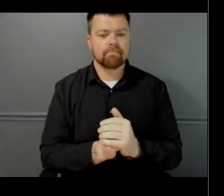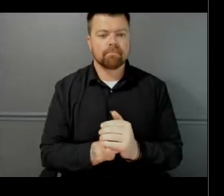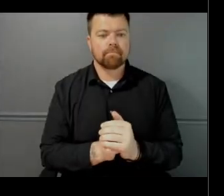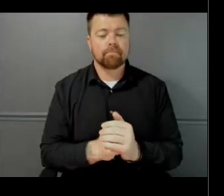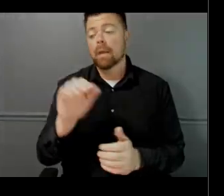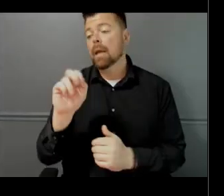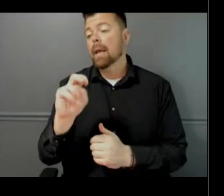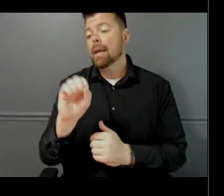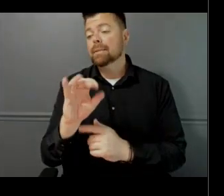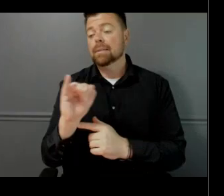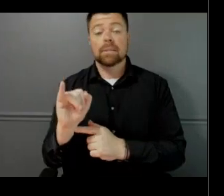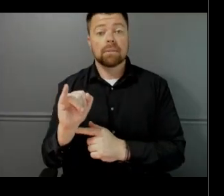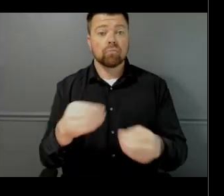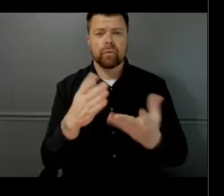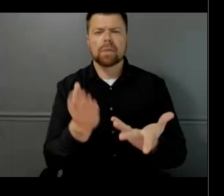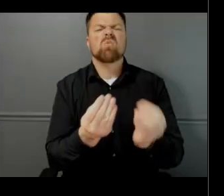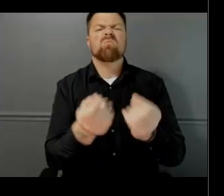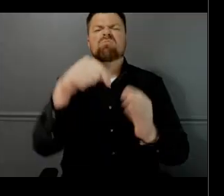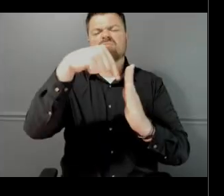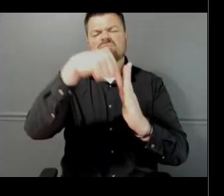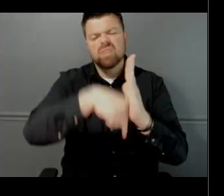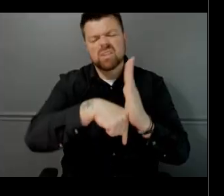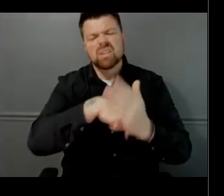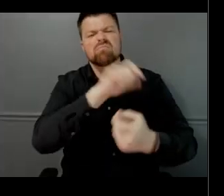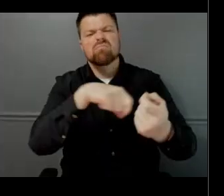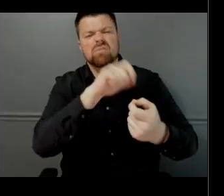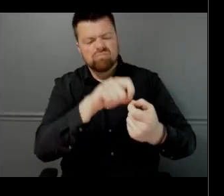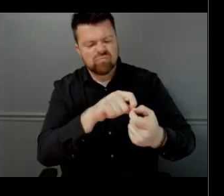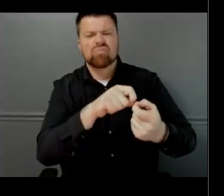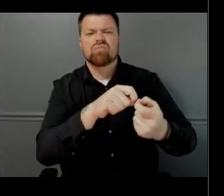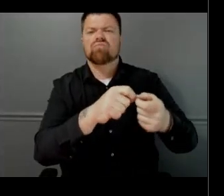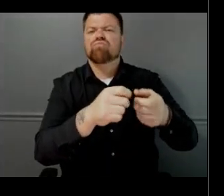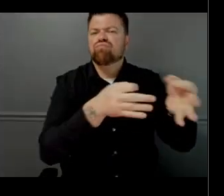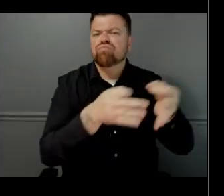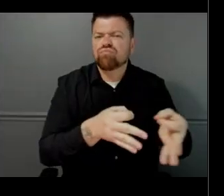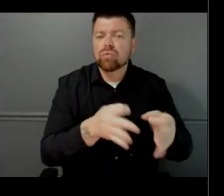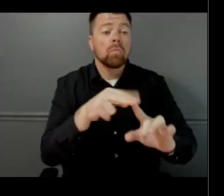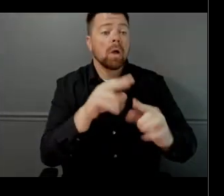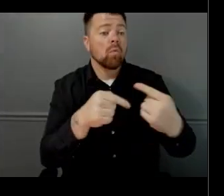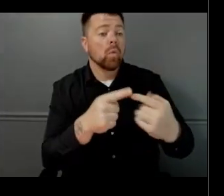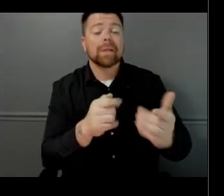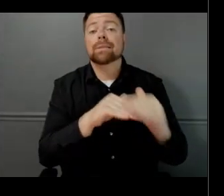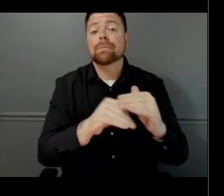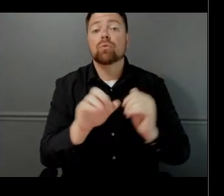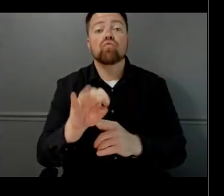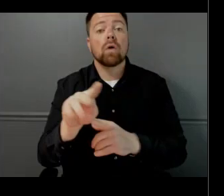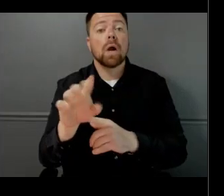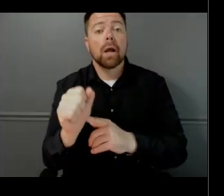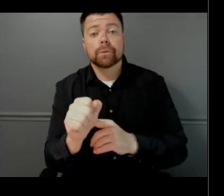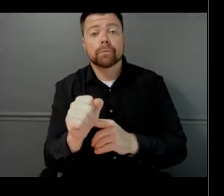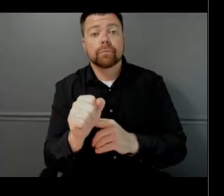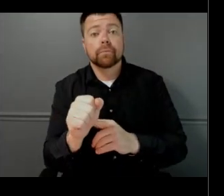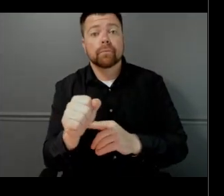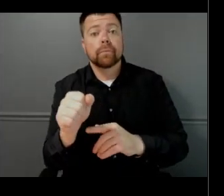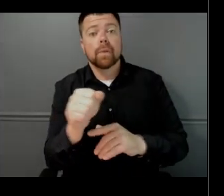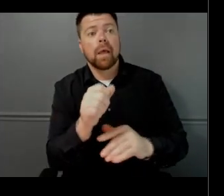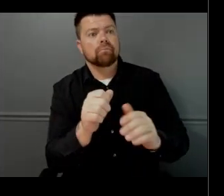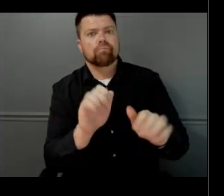gives additional specifications to apply when accessible routes go around